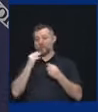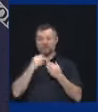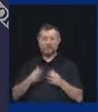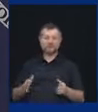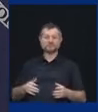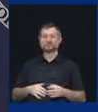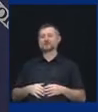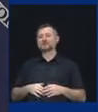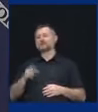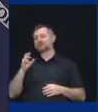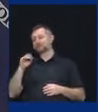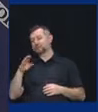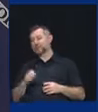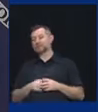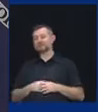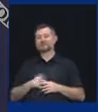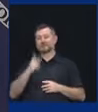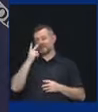York is a fact.